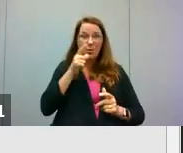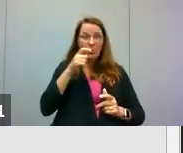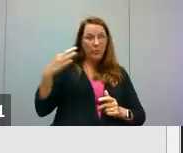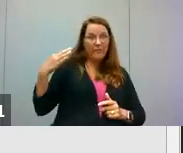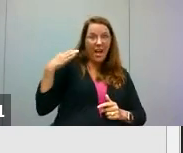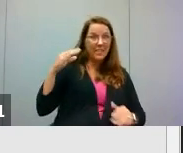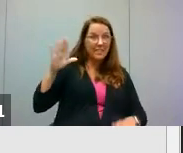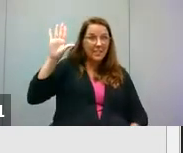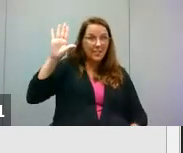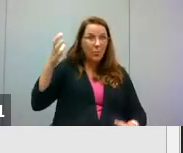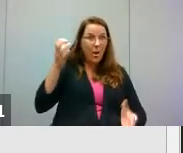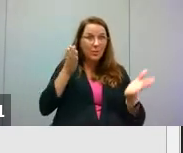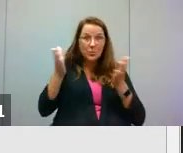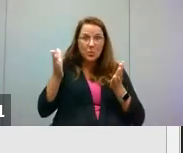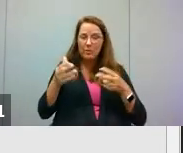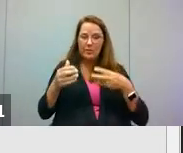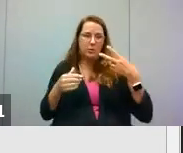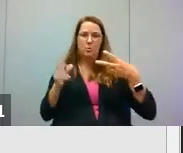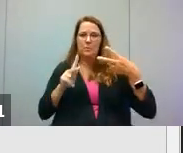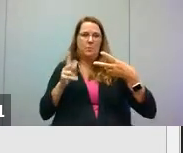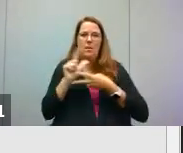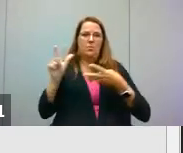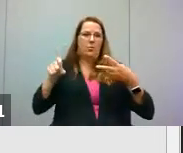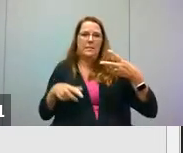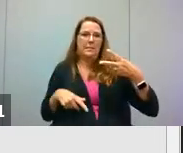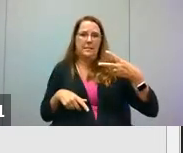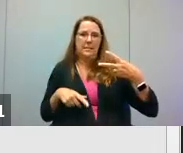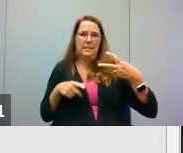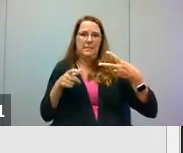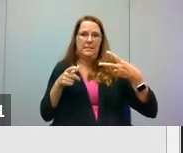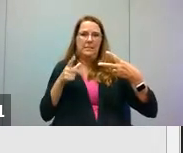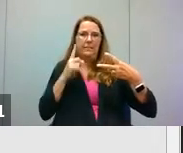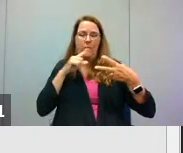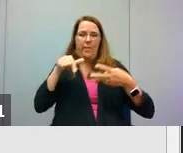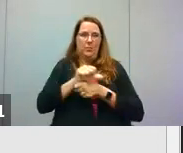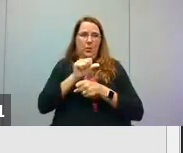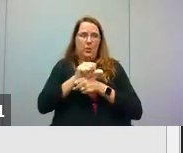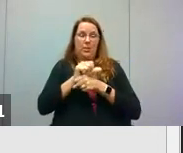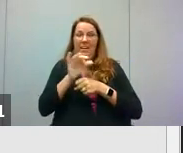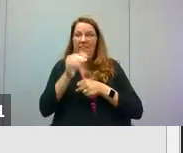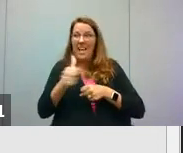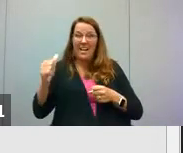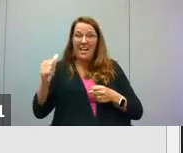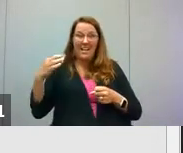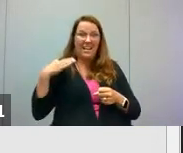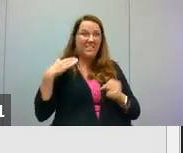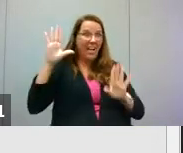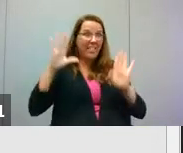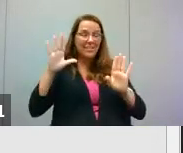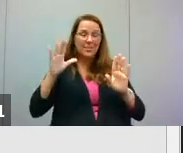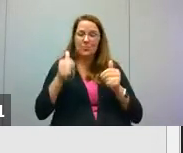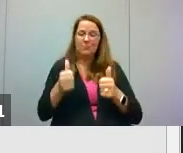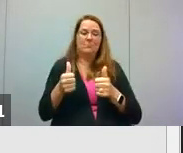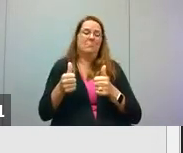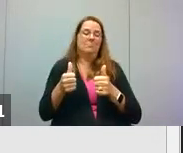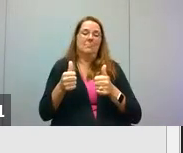serve? We only need 2 people to carry out this work. If we have any volunteers, that would be